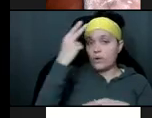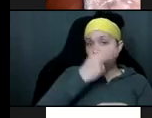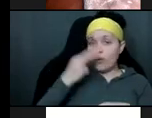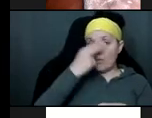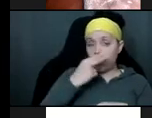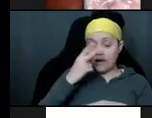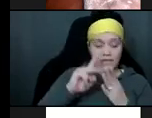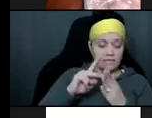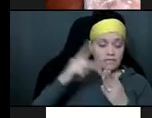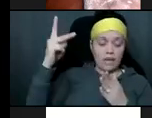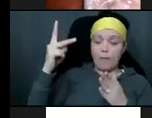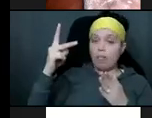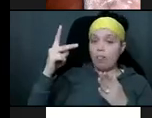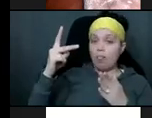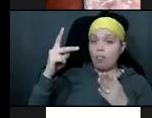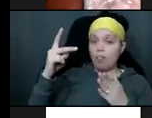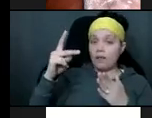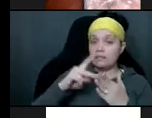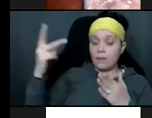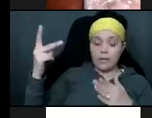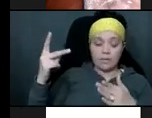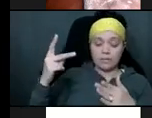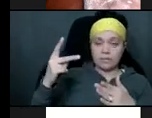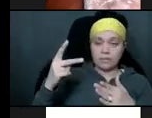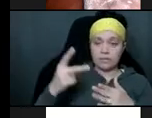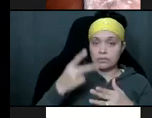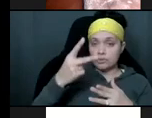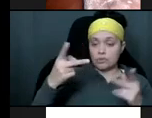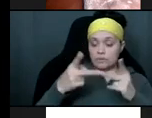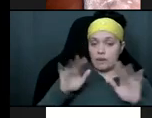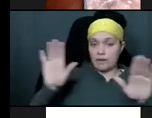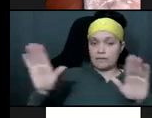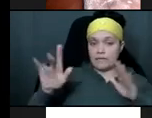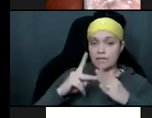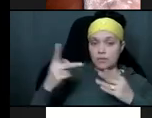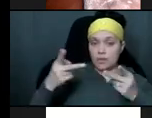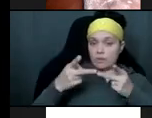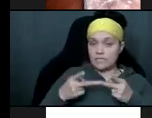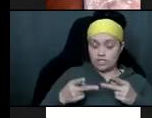has a duality, 2 spots, dual